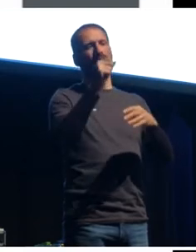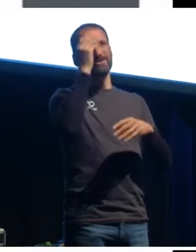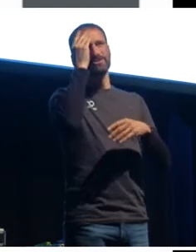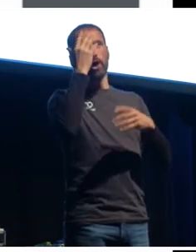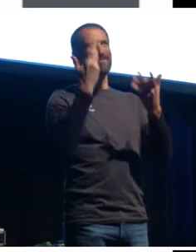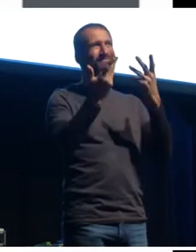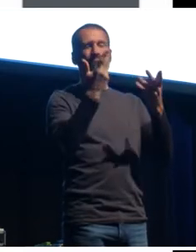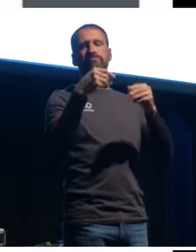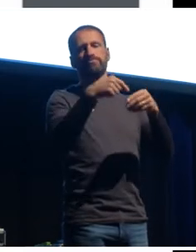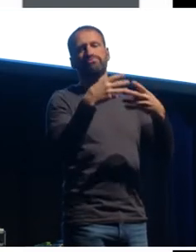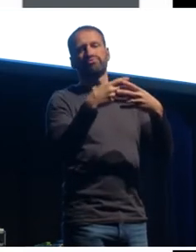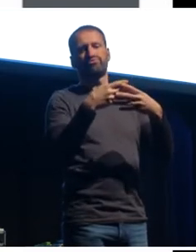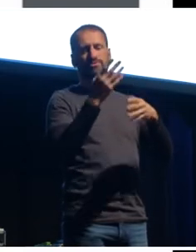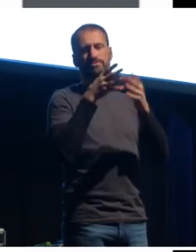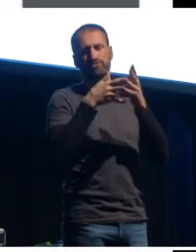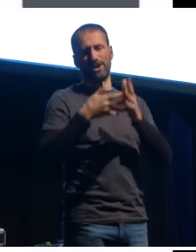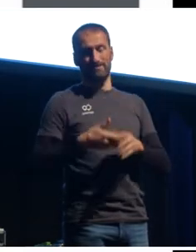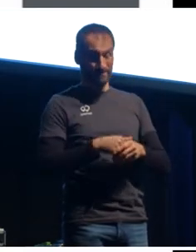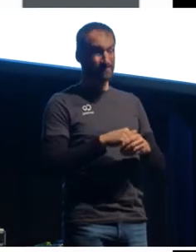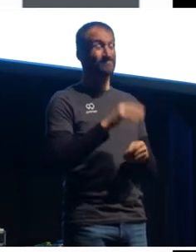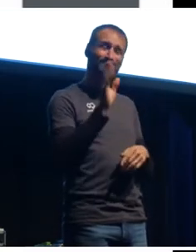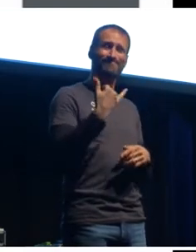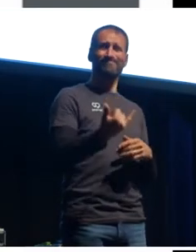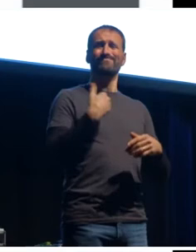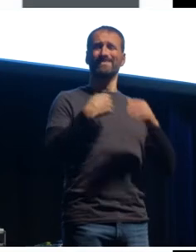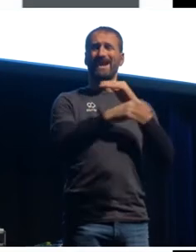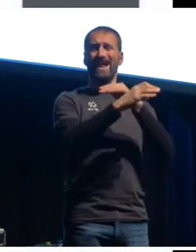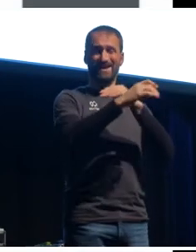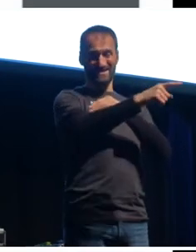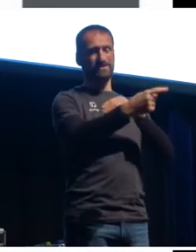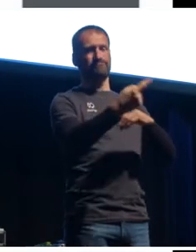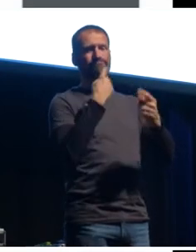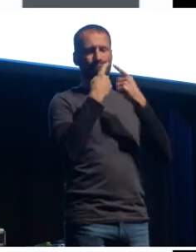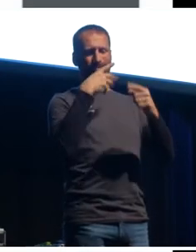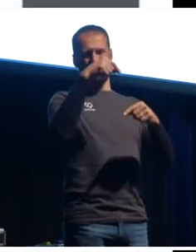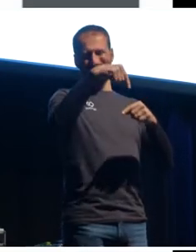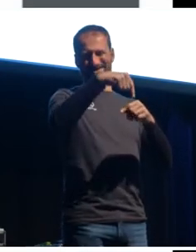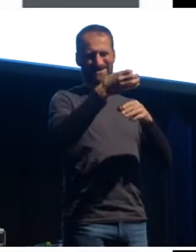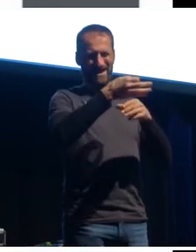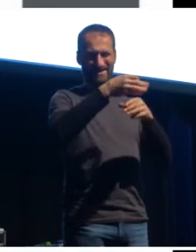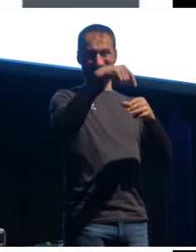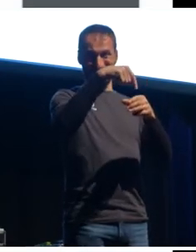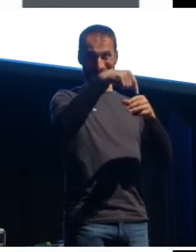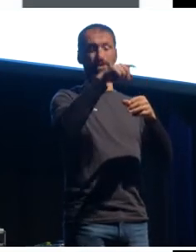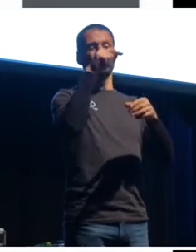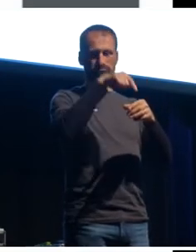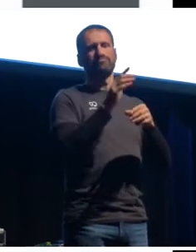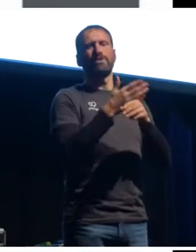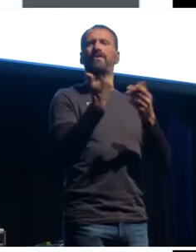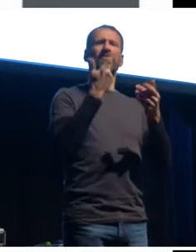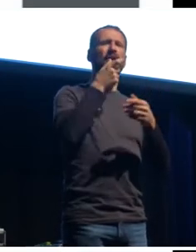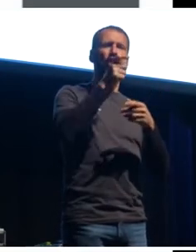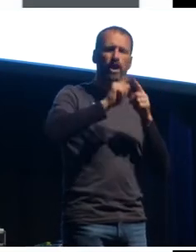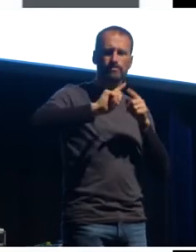request coming in, we now have our clients talking to this entity, and then that just spreads the calls that it needs to make. It